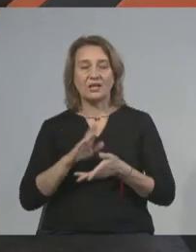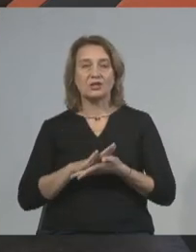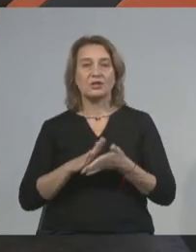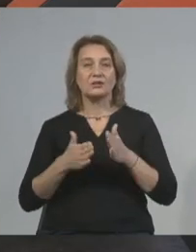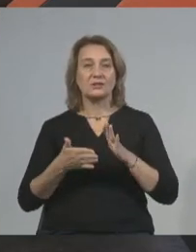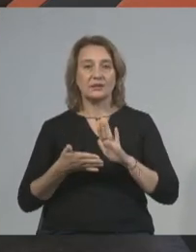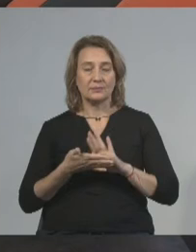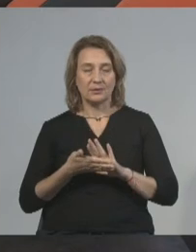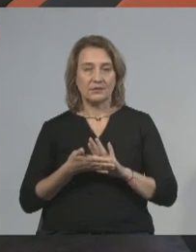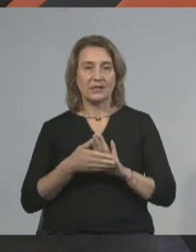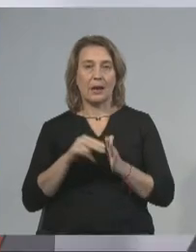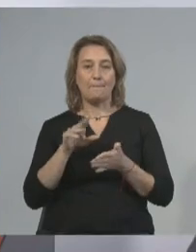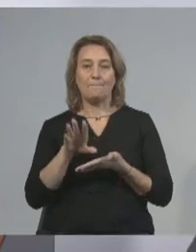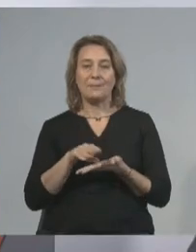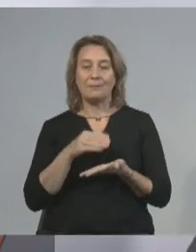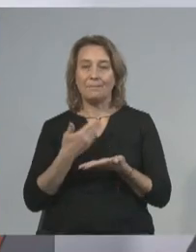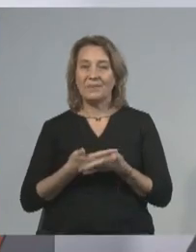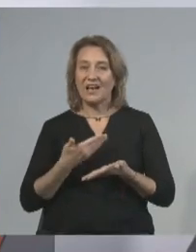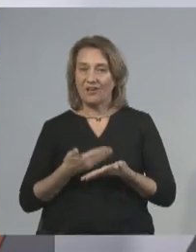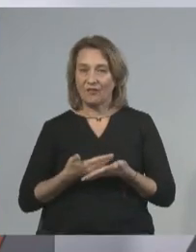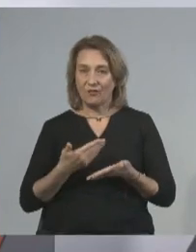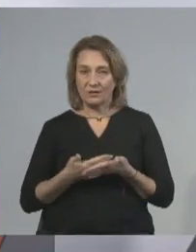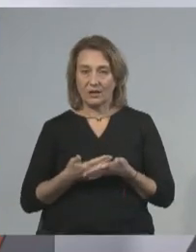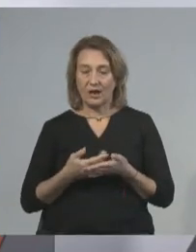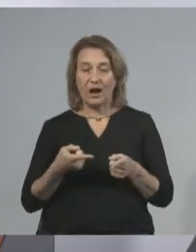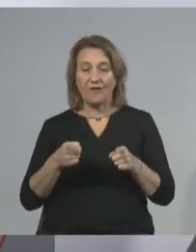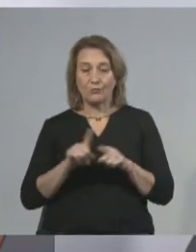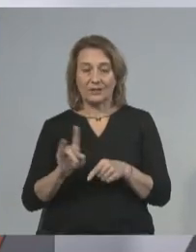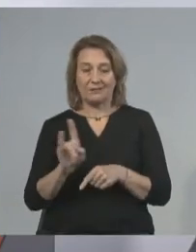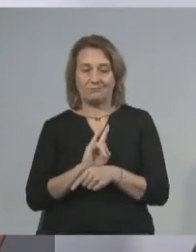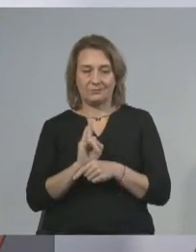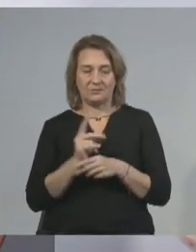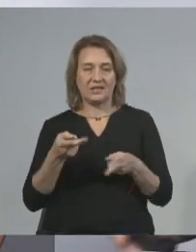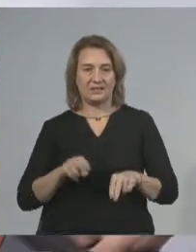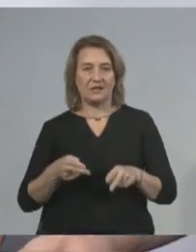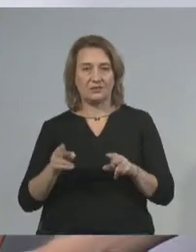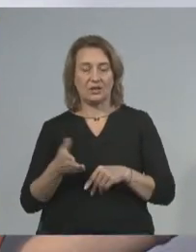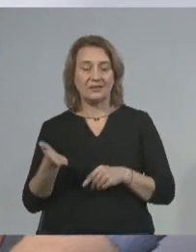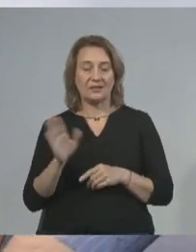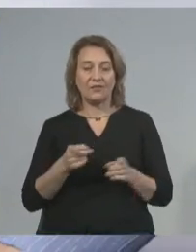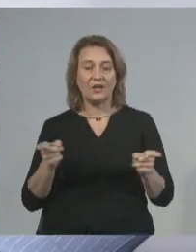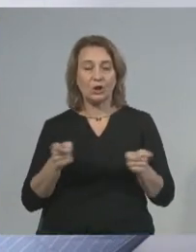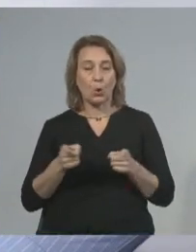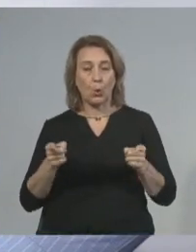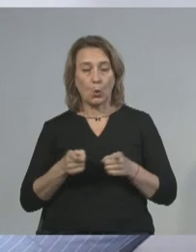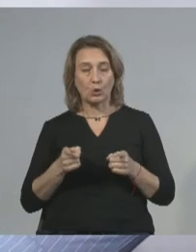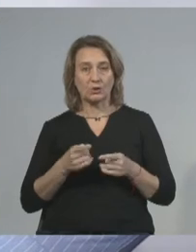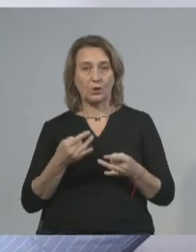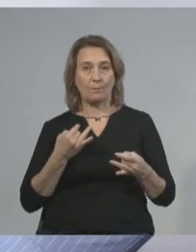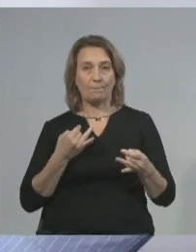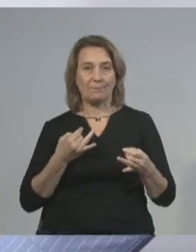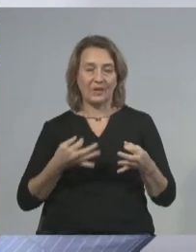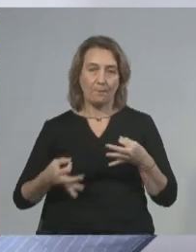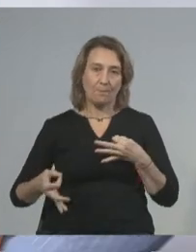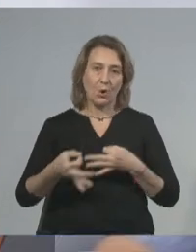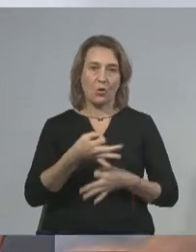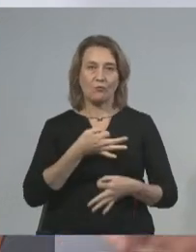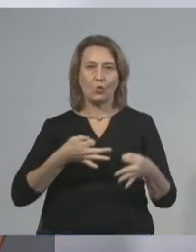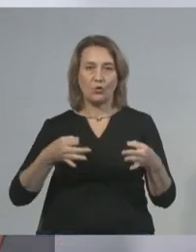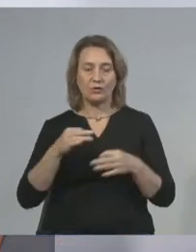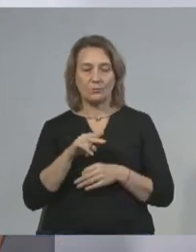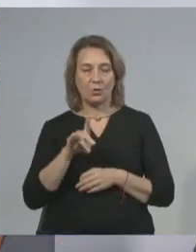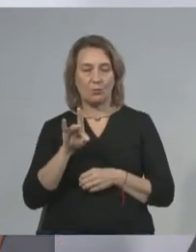country yes you're right so the situations change but the big narratives remain okay let's also talk